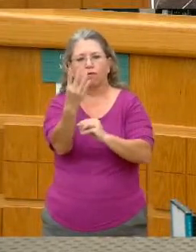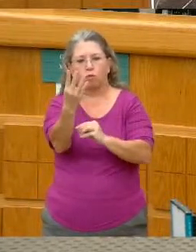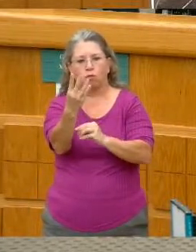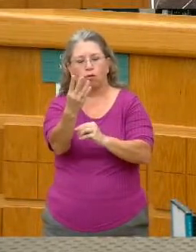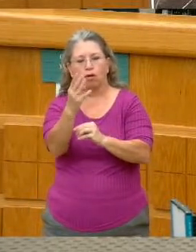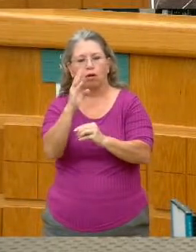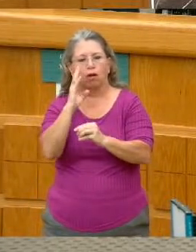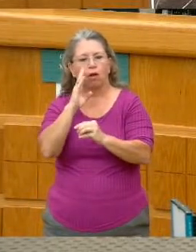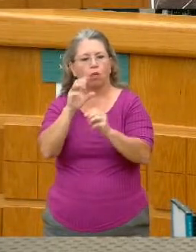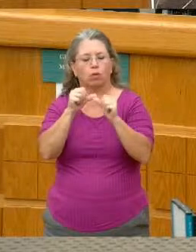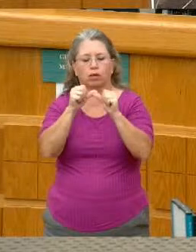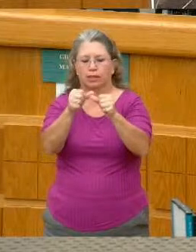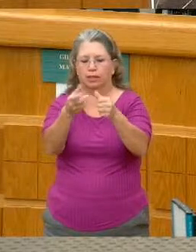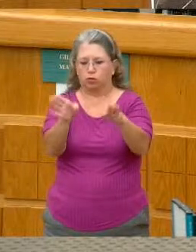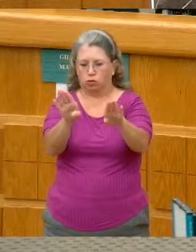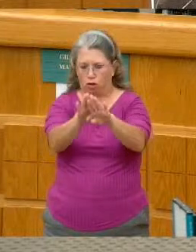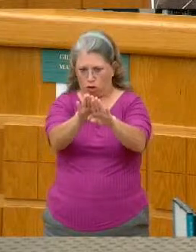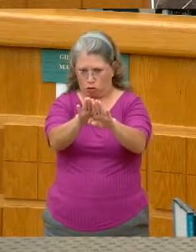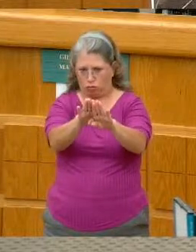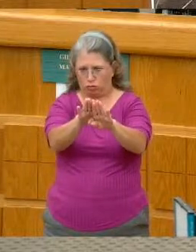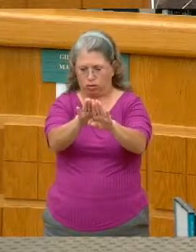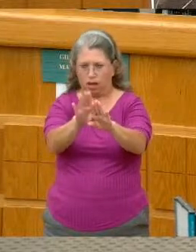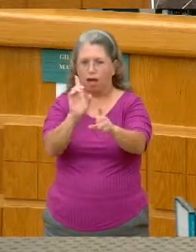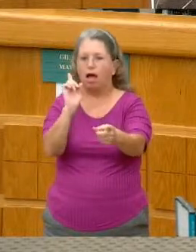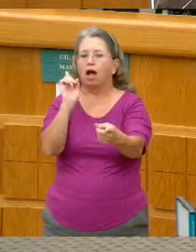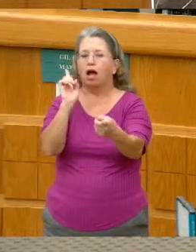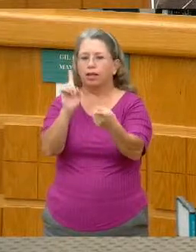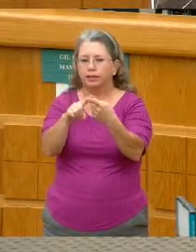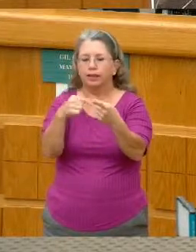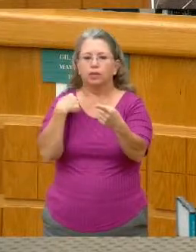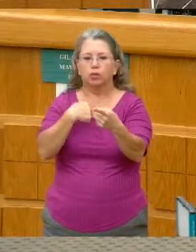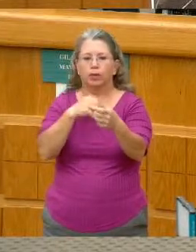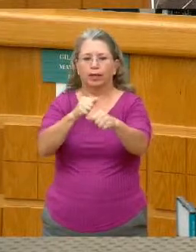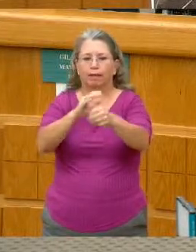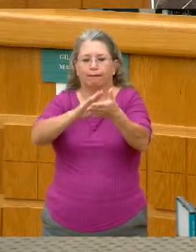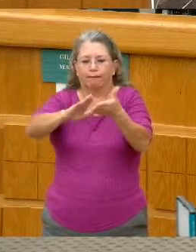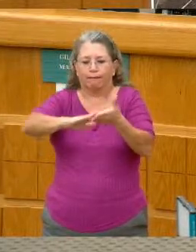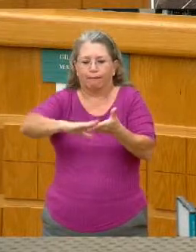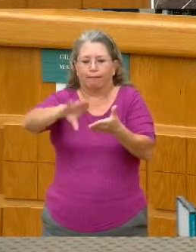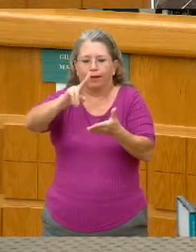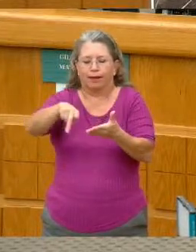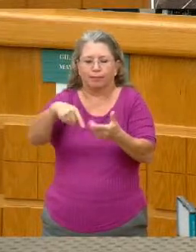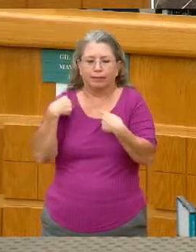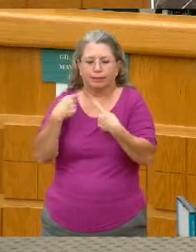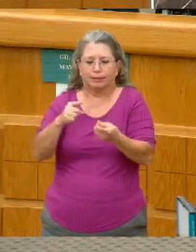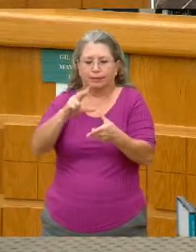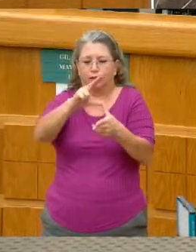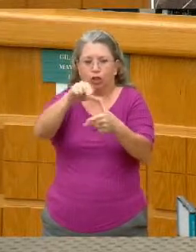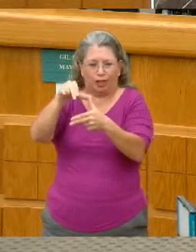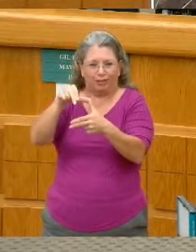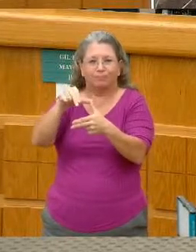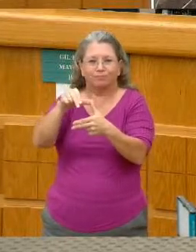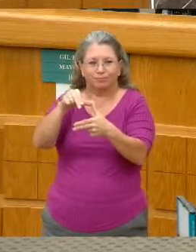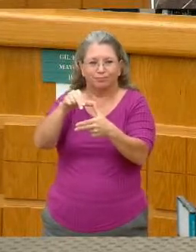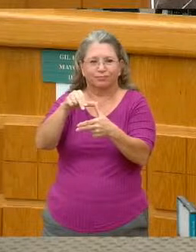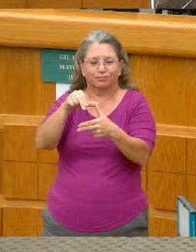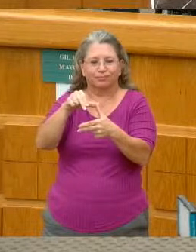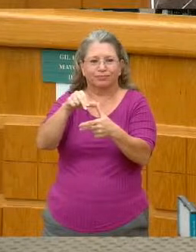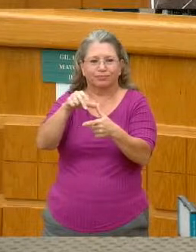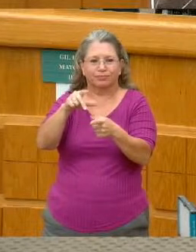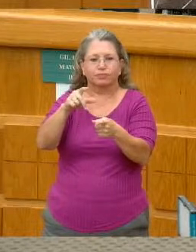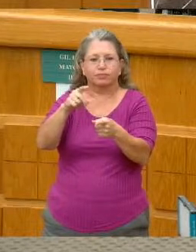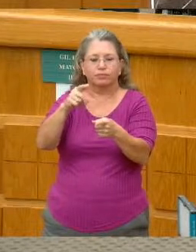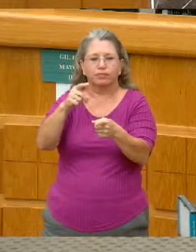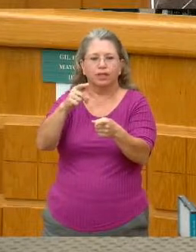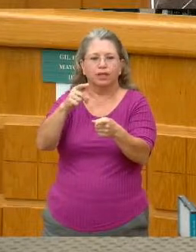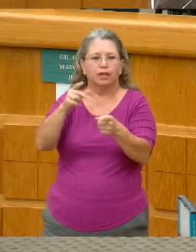closed until we can get it open. Since Hannah, it was a very large berm put up